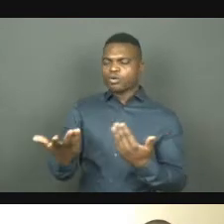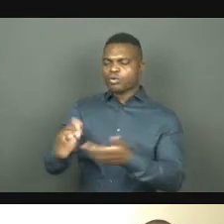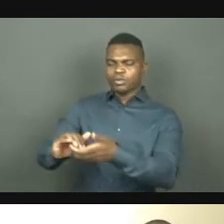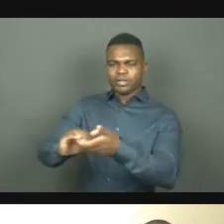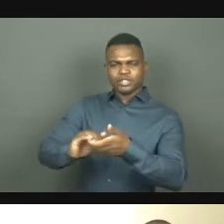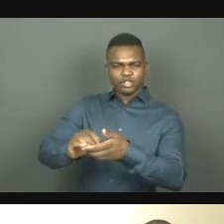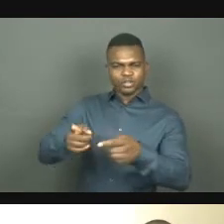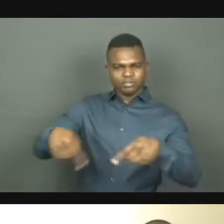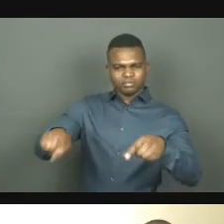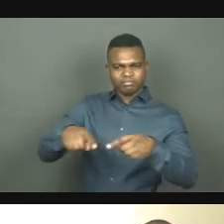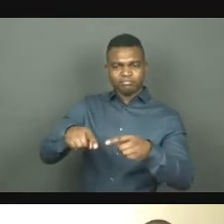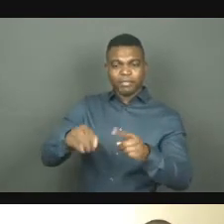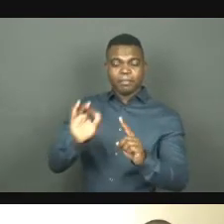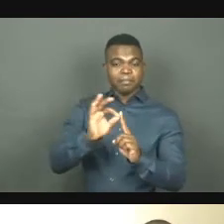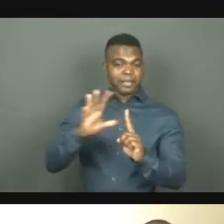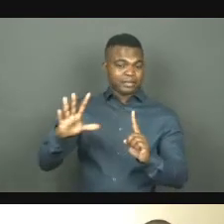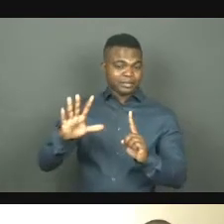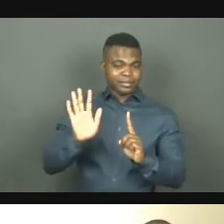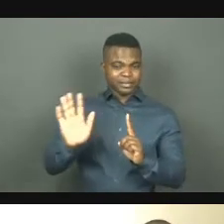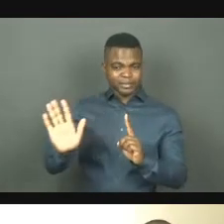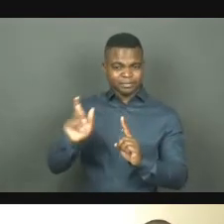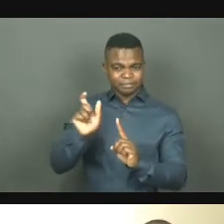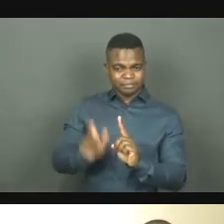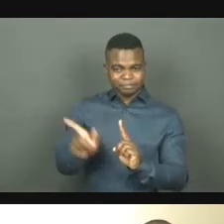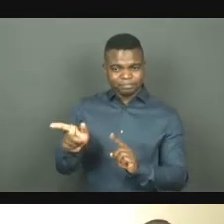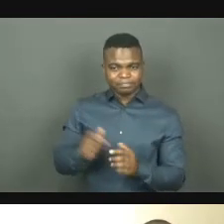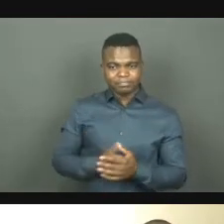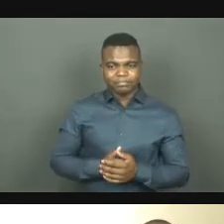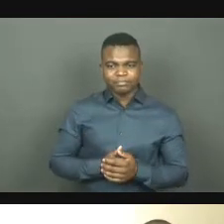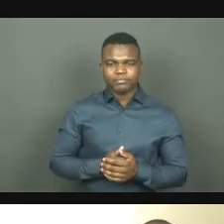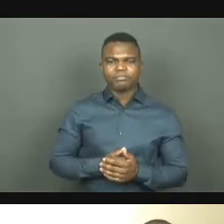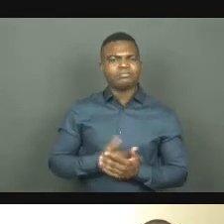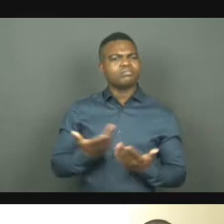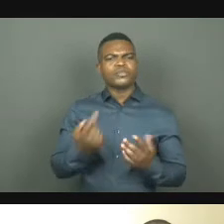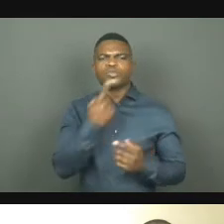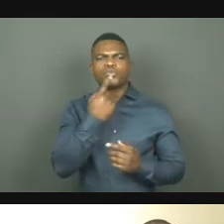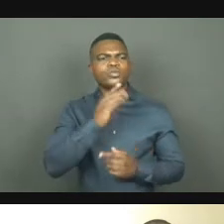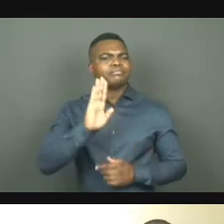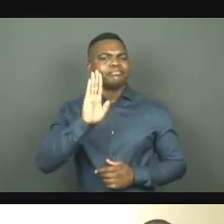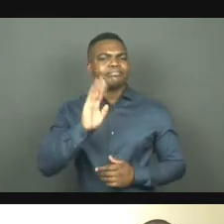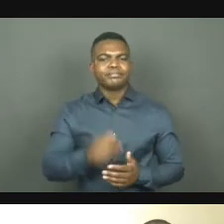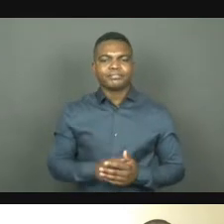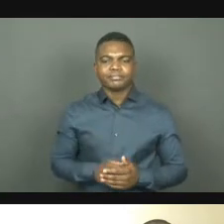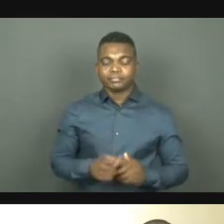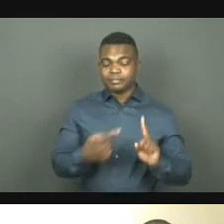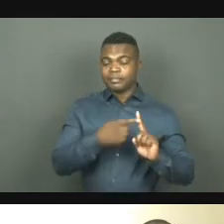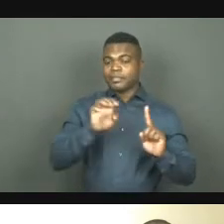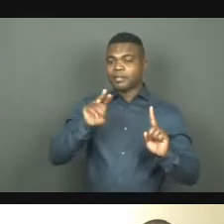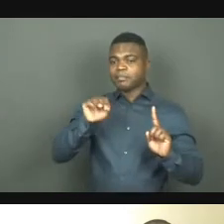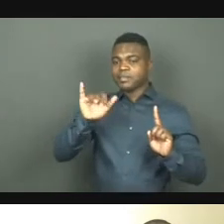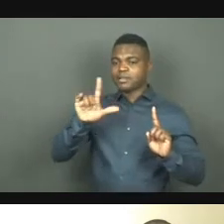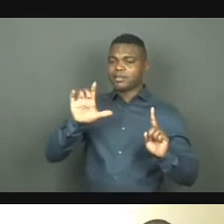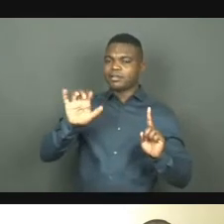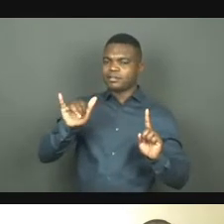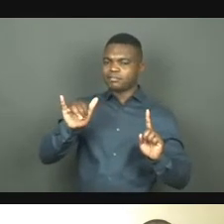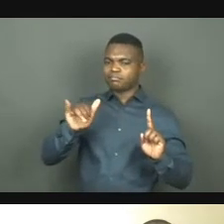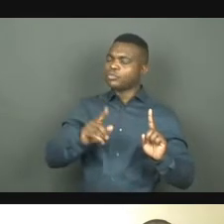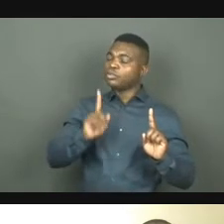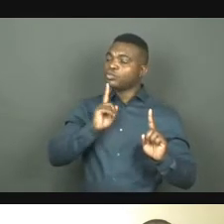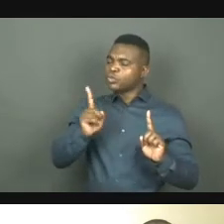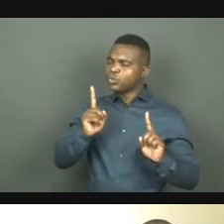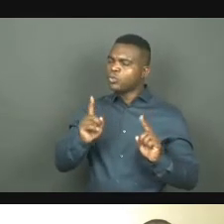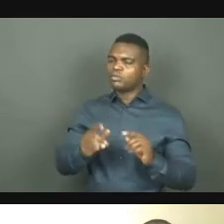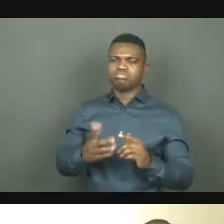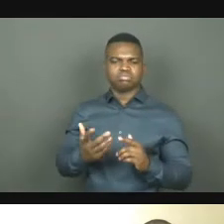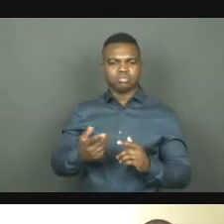with NGOs for a whole variety of reasons, but also meant that they realised they had to undergo a process of